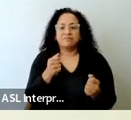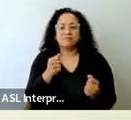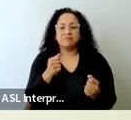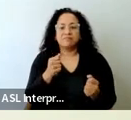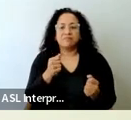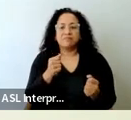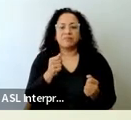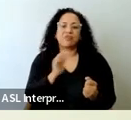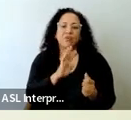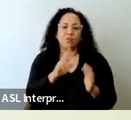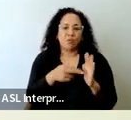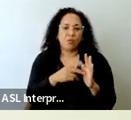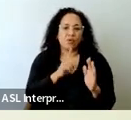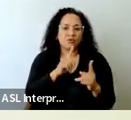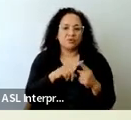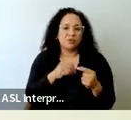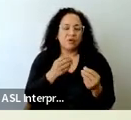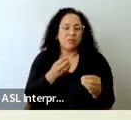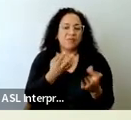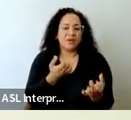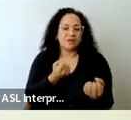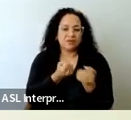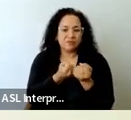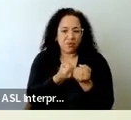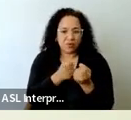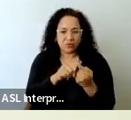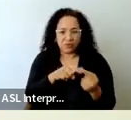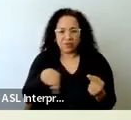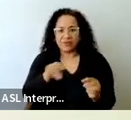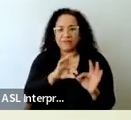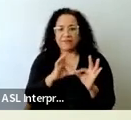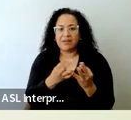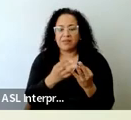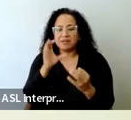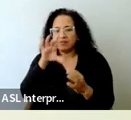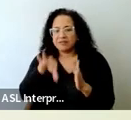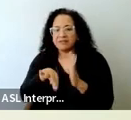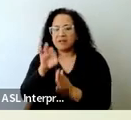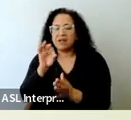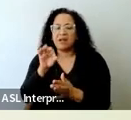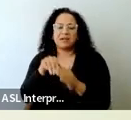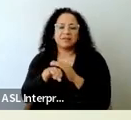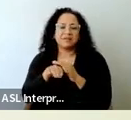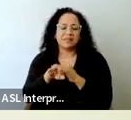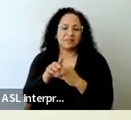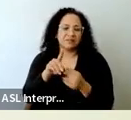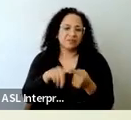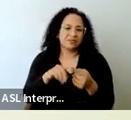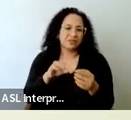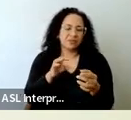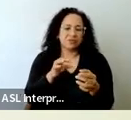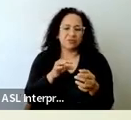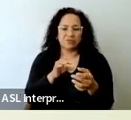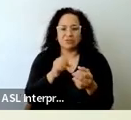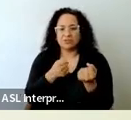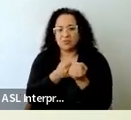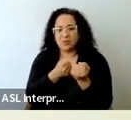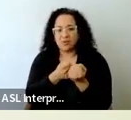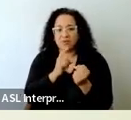and their role is to provide support to the family, locate, access, and coordinate the services and supports in the participant's